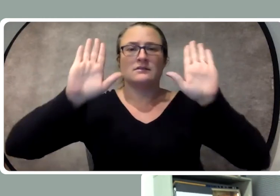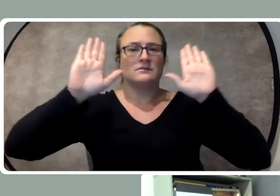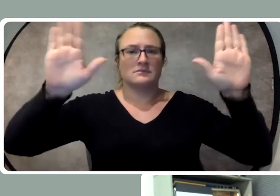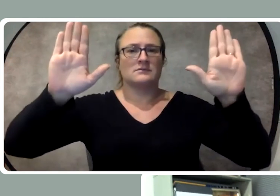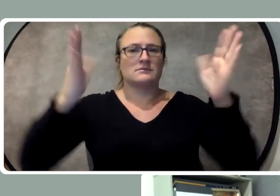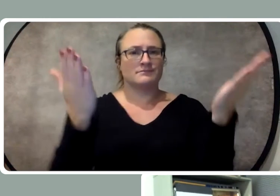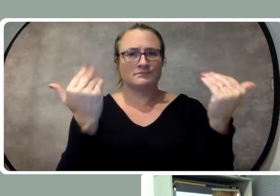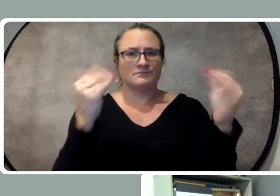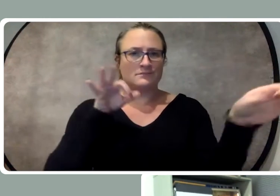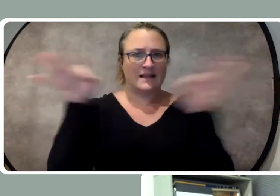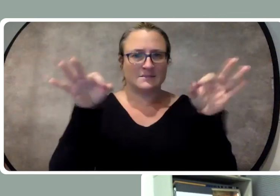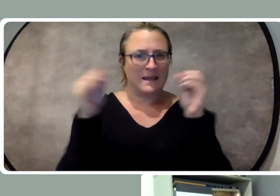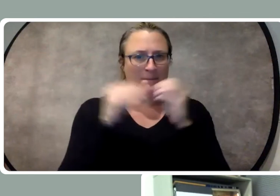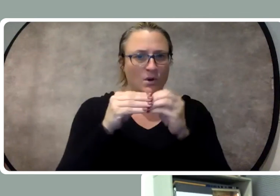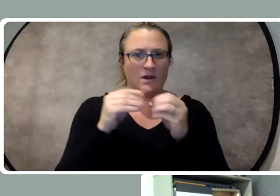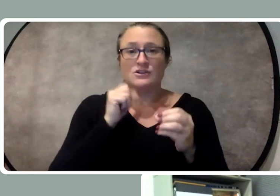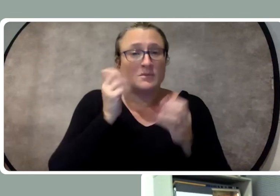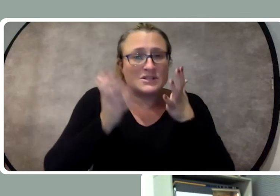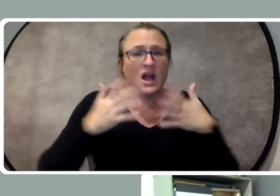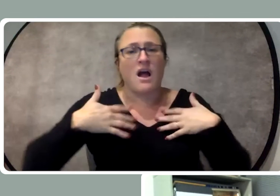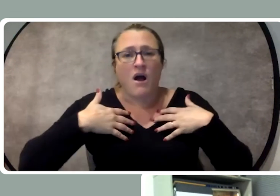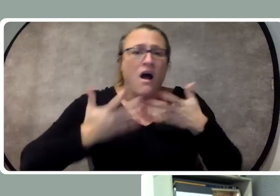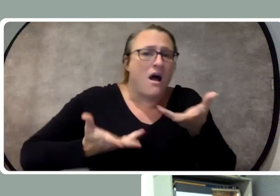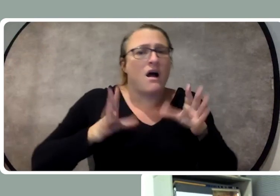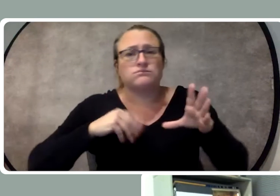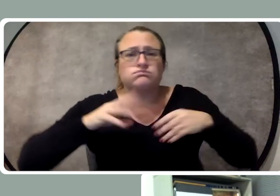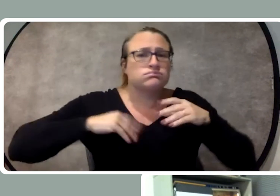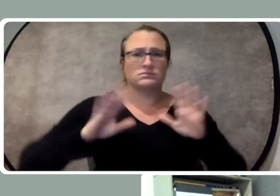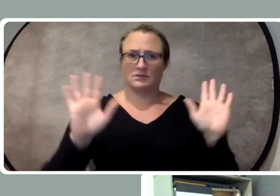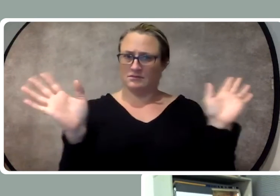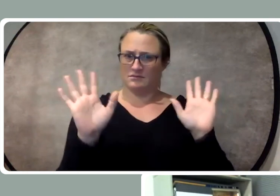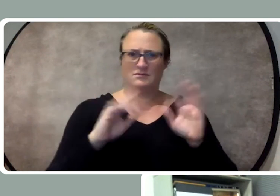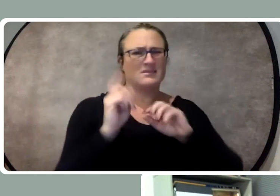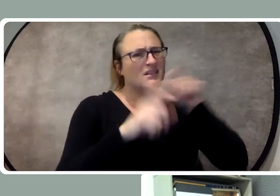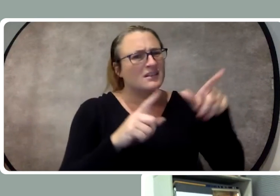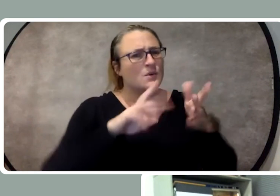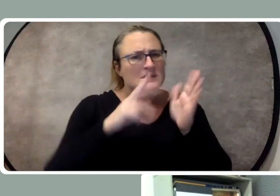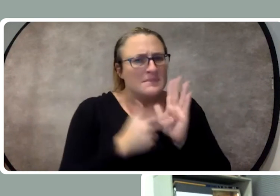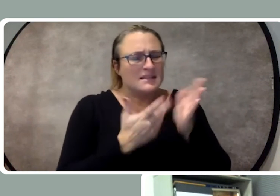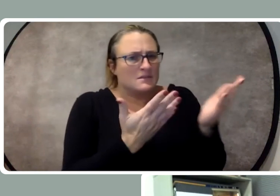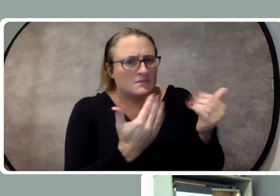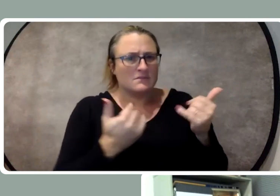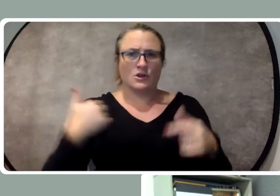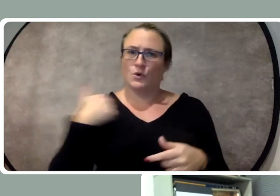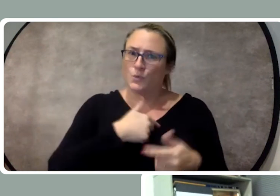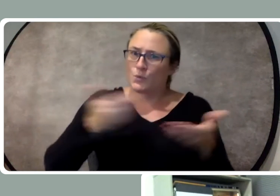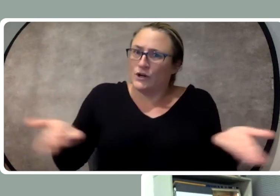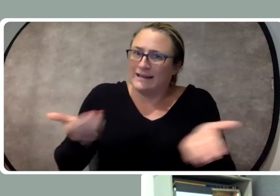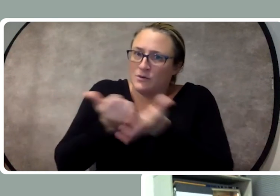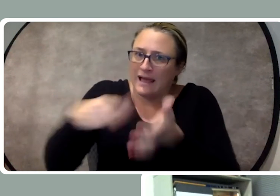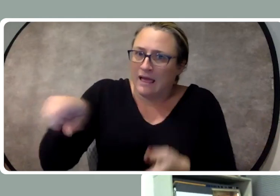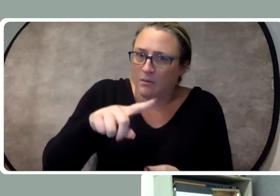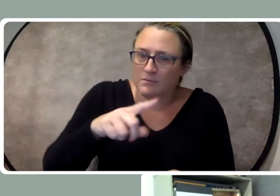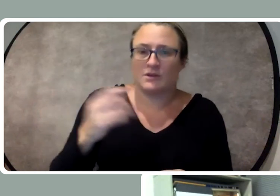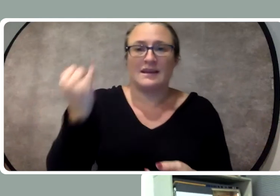more explanation. Don't be shy or embarrassed about questioning your doctor. We're there to help. And if you feel that you're